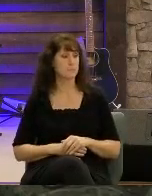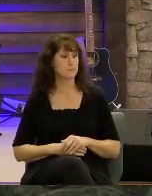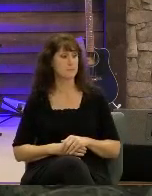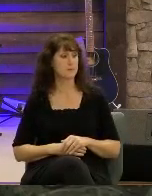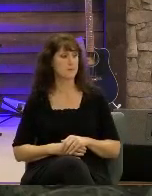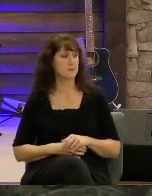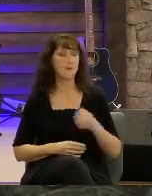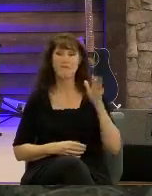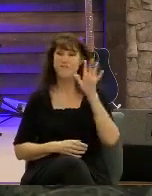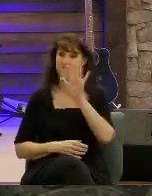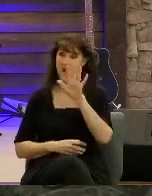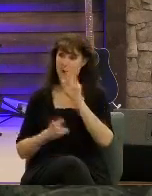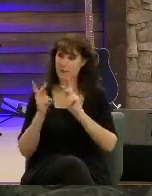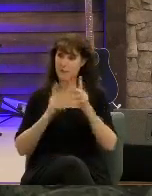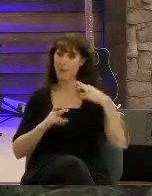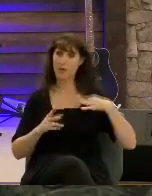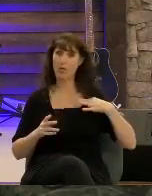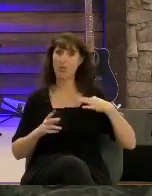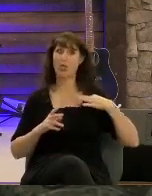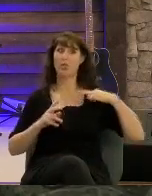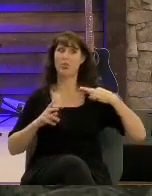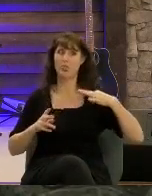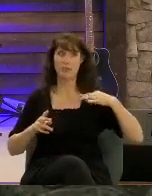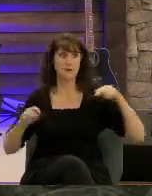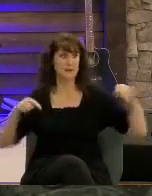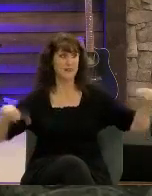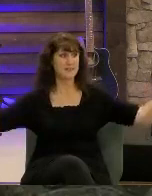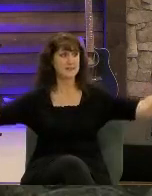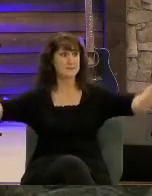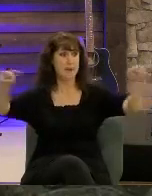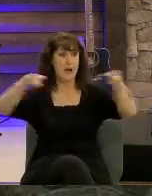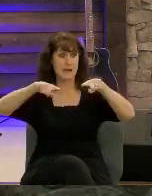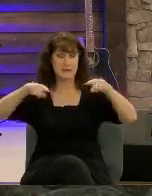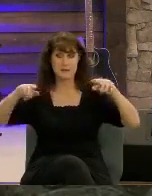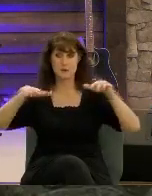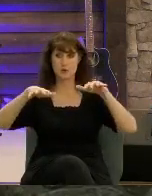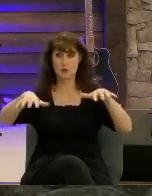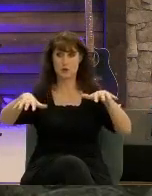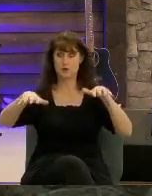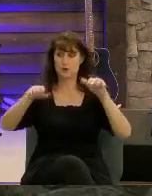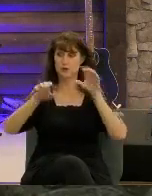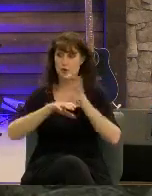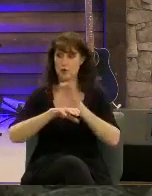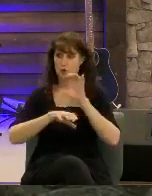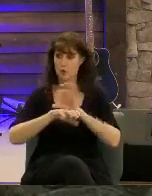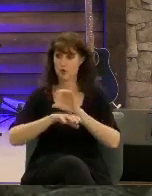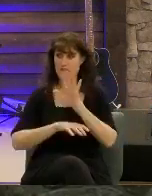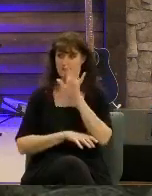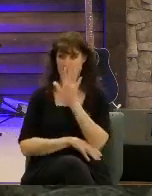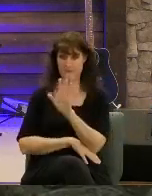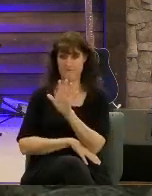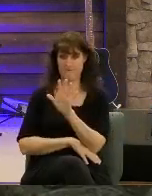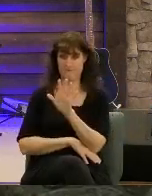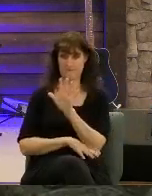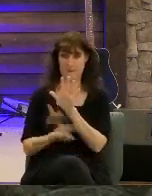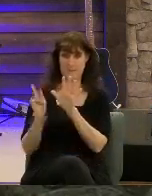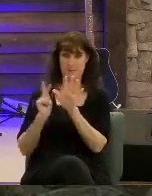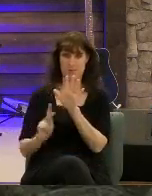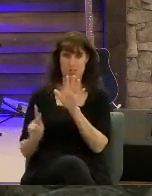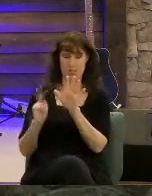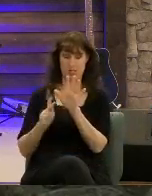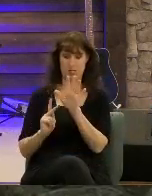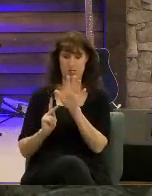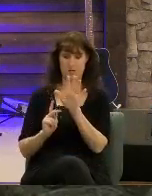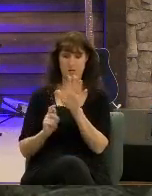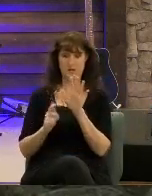I see that hand. There was five of them, right, in this body. Right. Five. And then when he